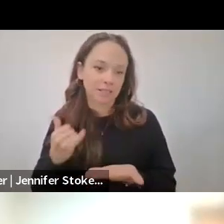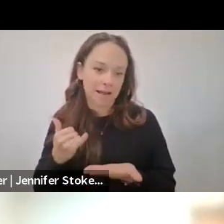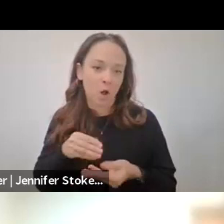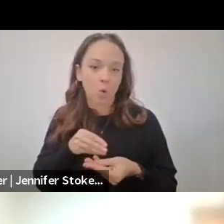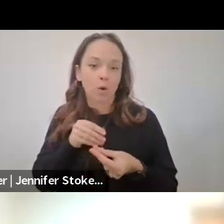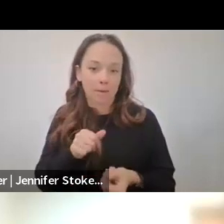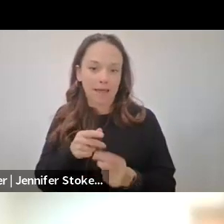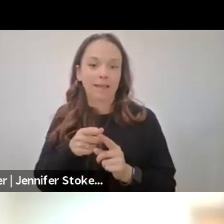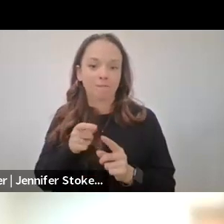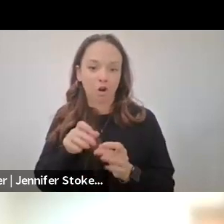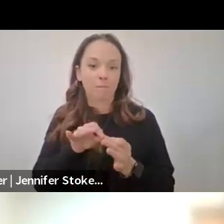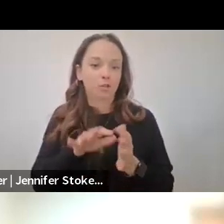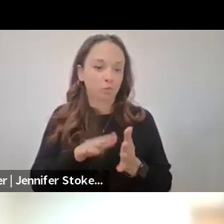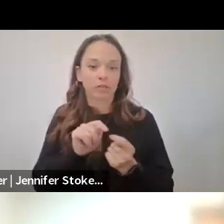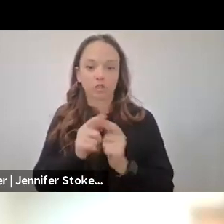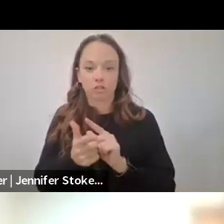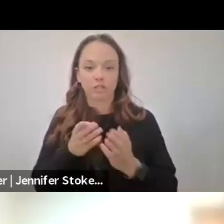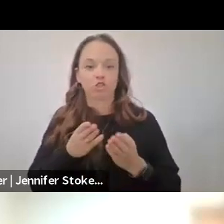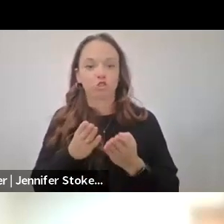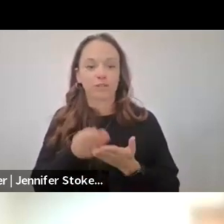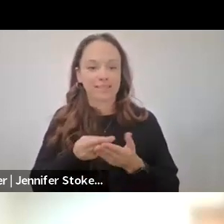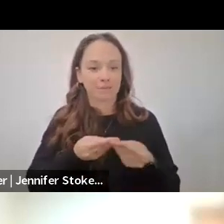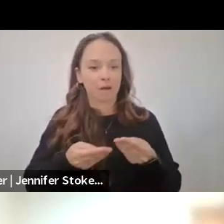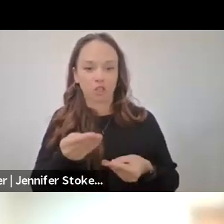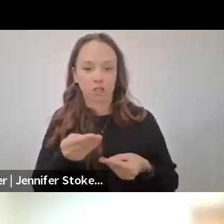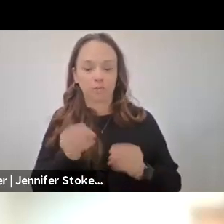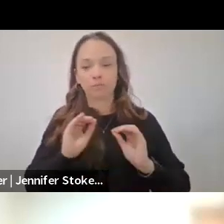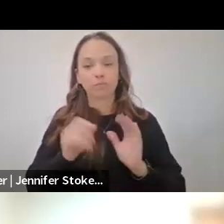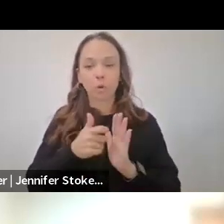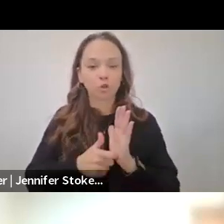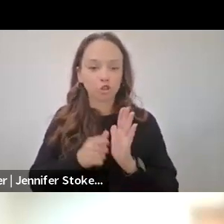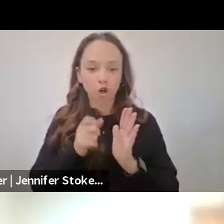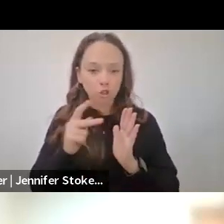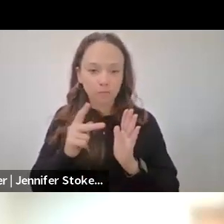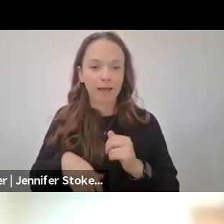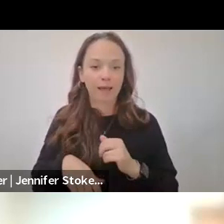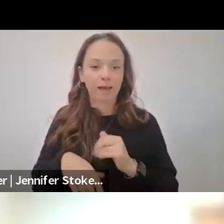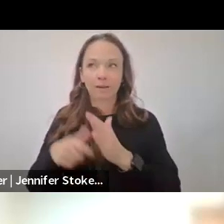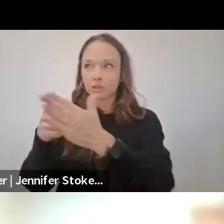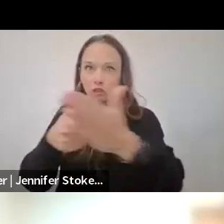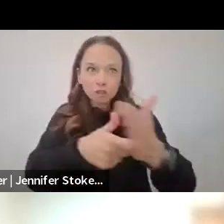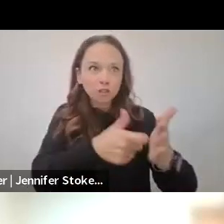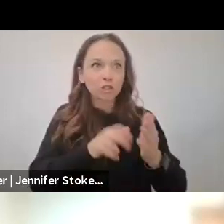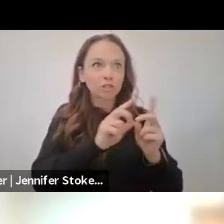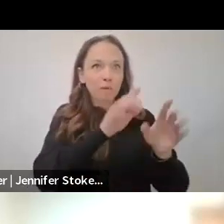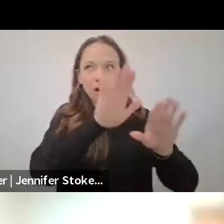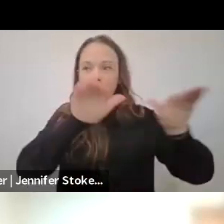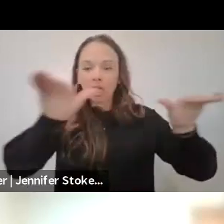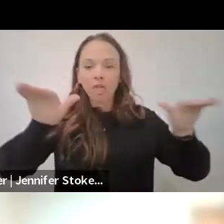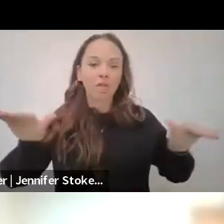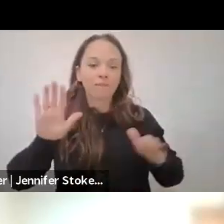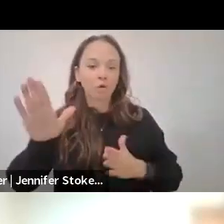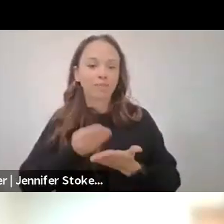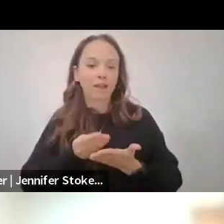of the budget of interpreter and translation services. There's no chargebacks. There's no waste of time on charging back to all the hundreds of